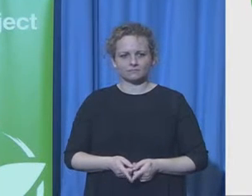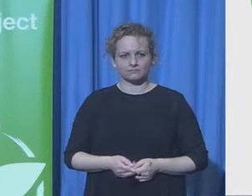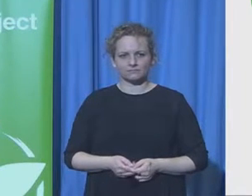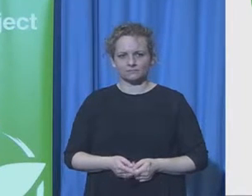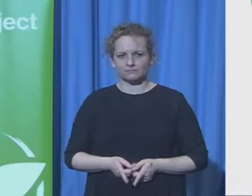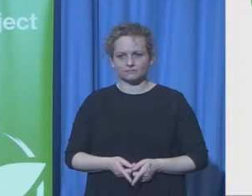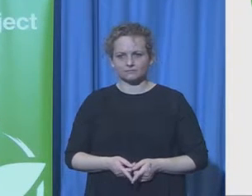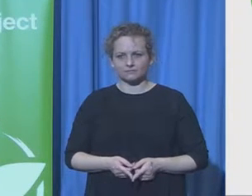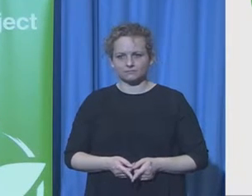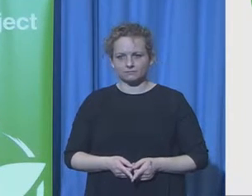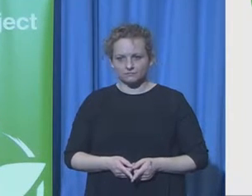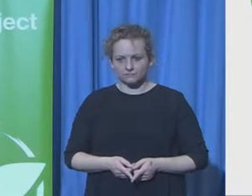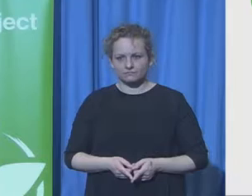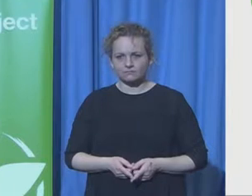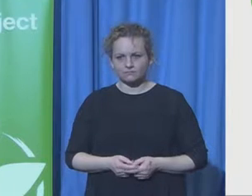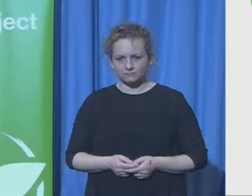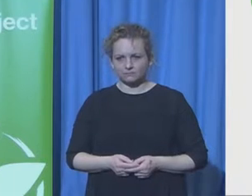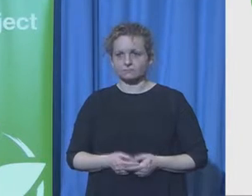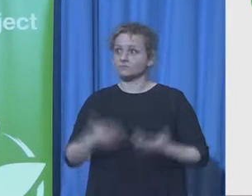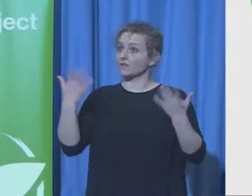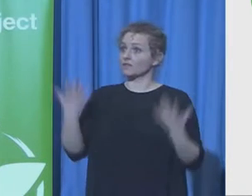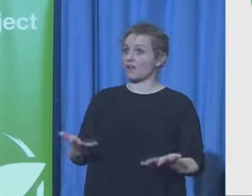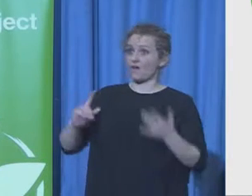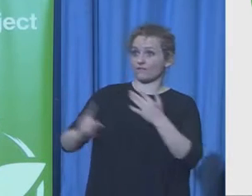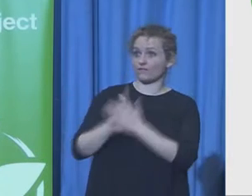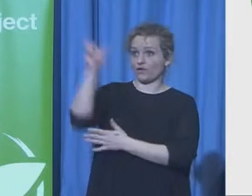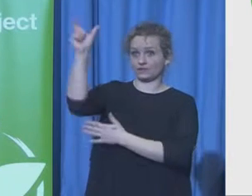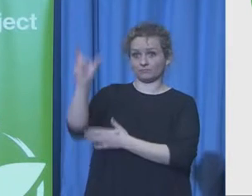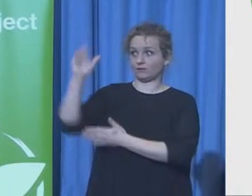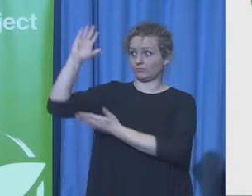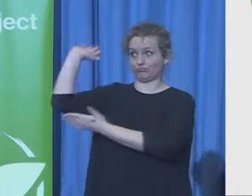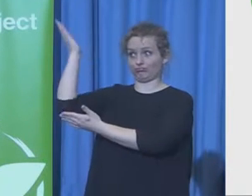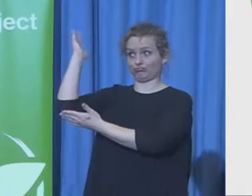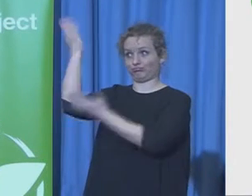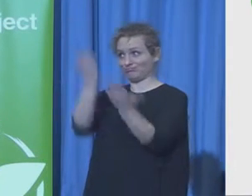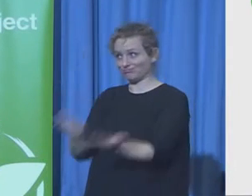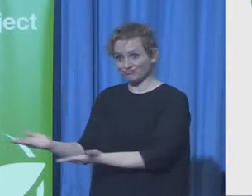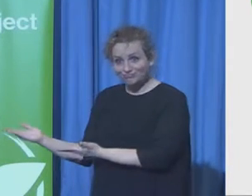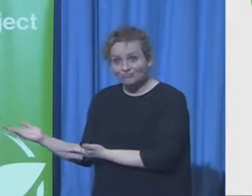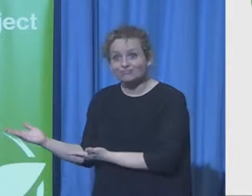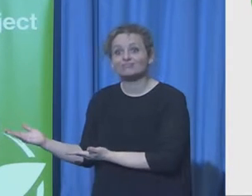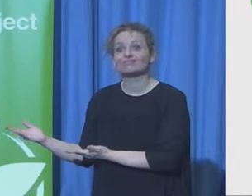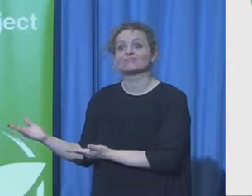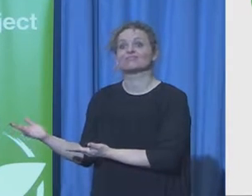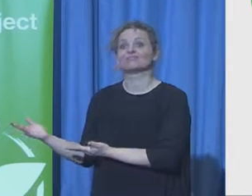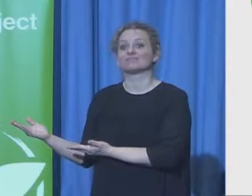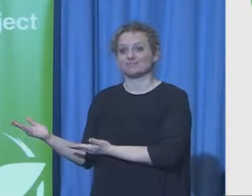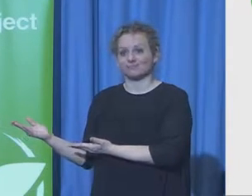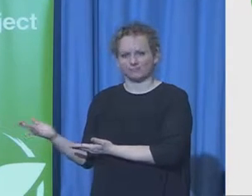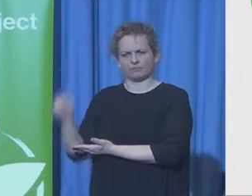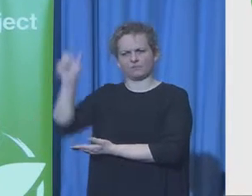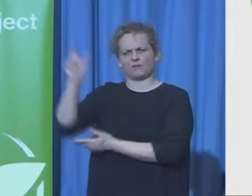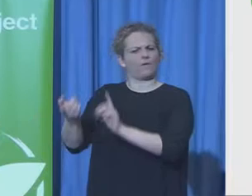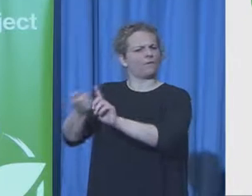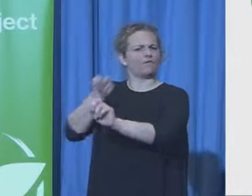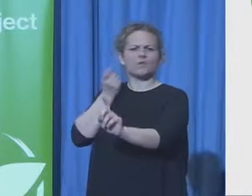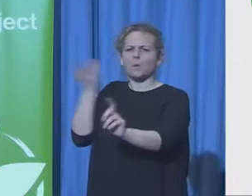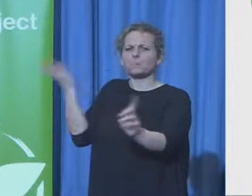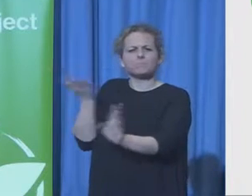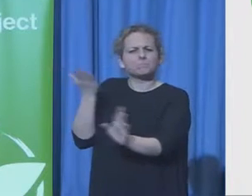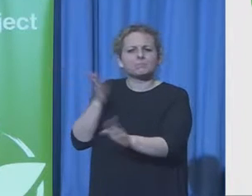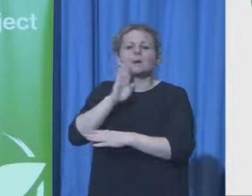morning. It's Bart WEETJENS from the Wellbeing Project in Belgium. And